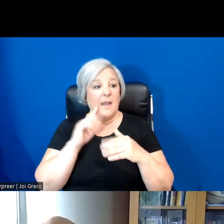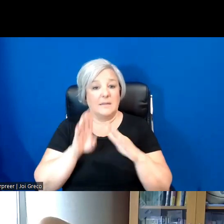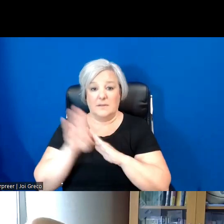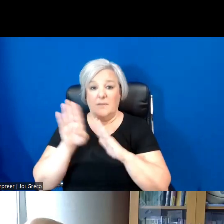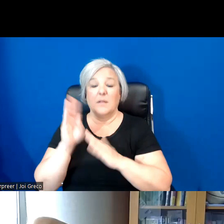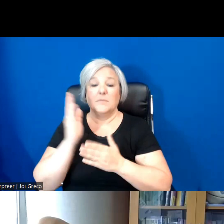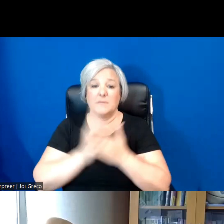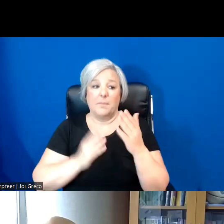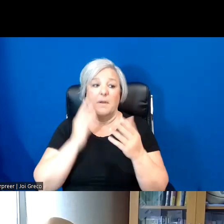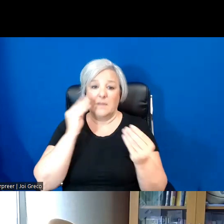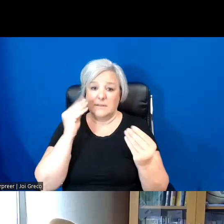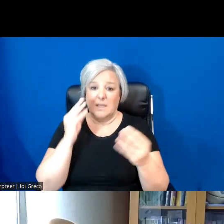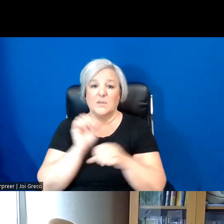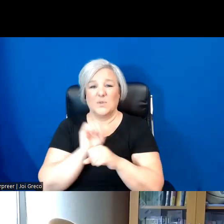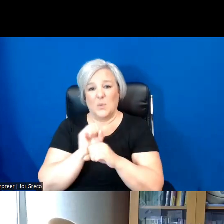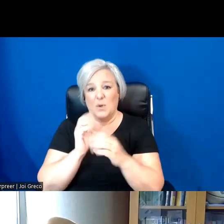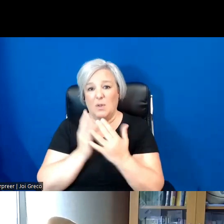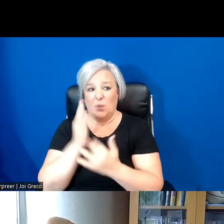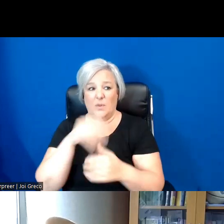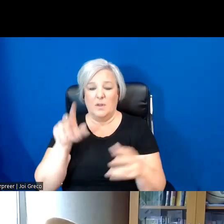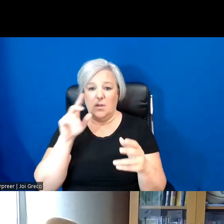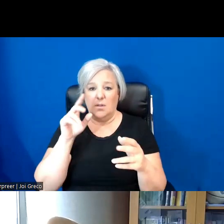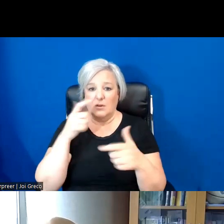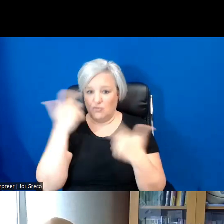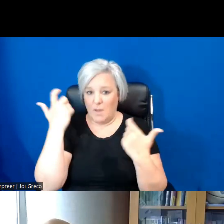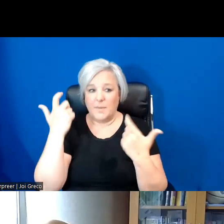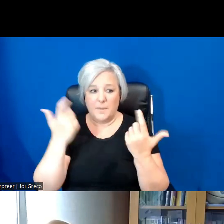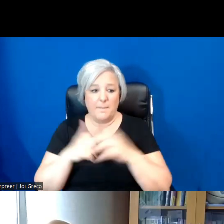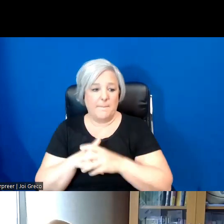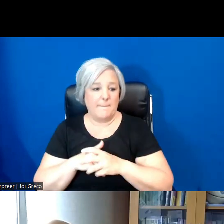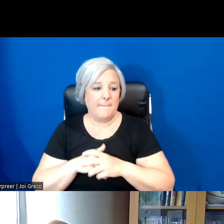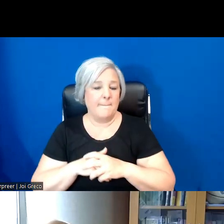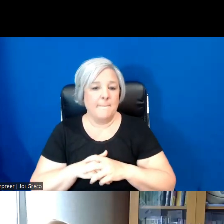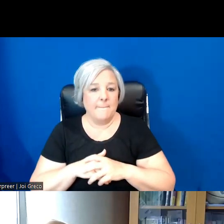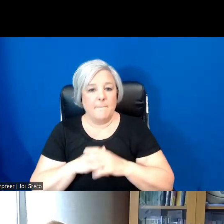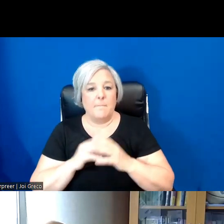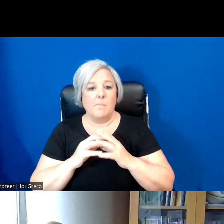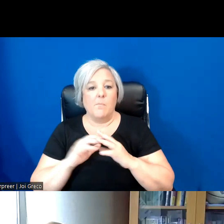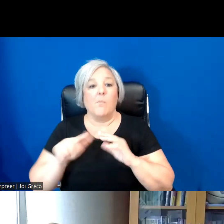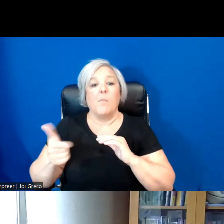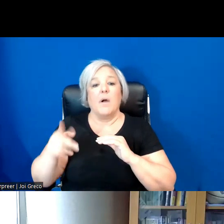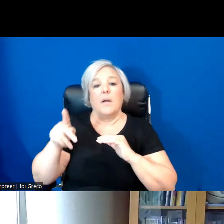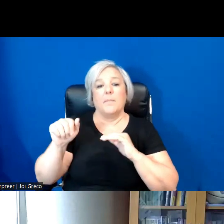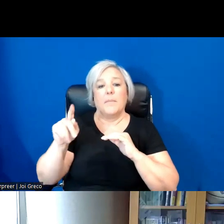this data to work through his trauma-informed schoolwork. And I'm going to pass it over to him.